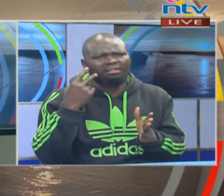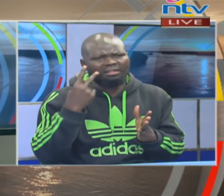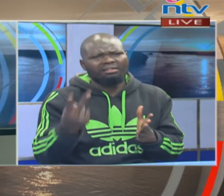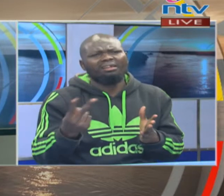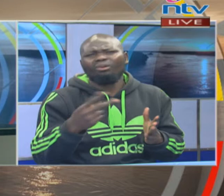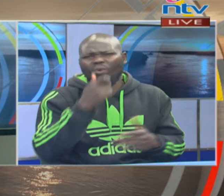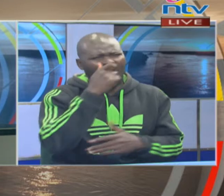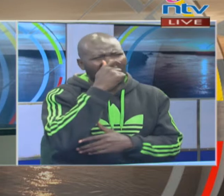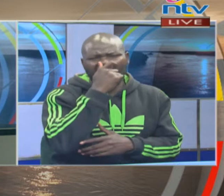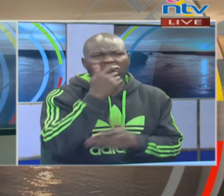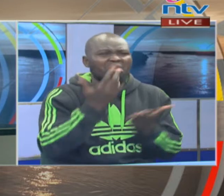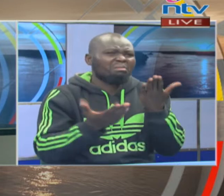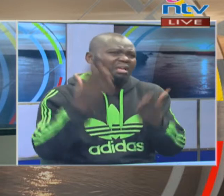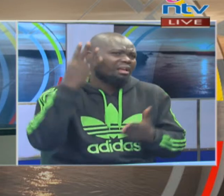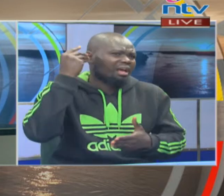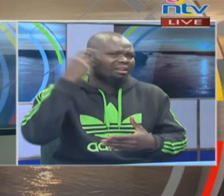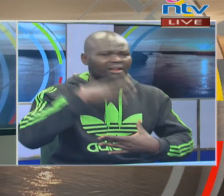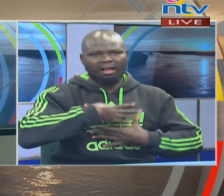communication problem.